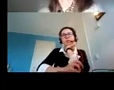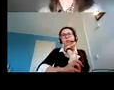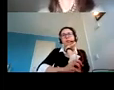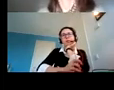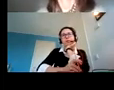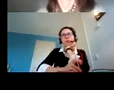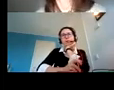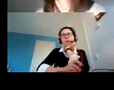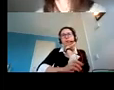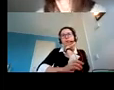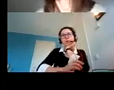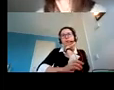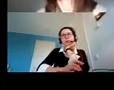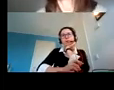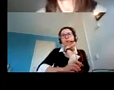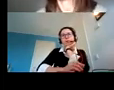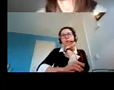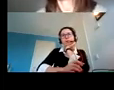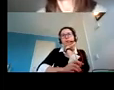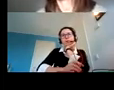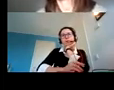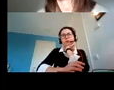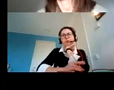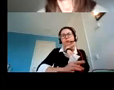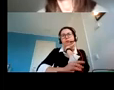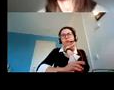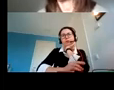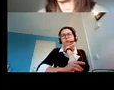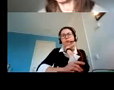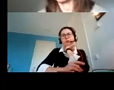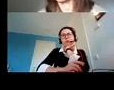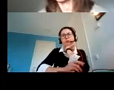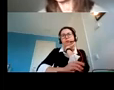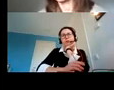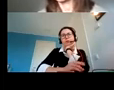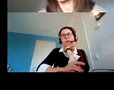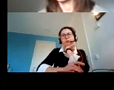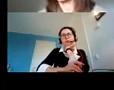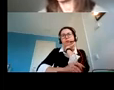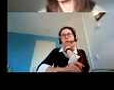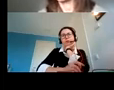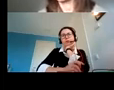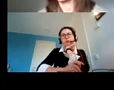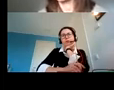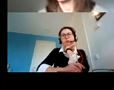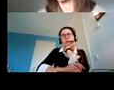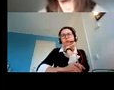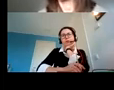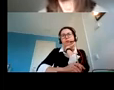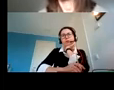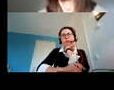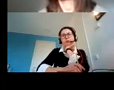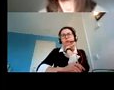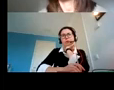actually implemented in some way. And it's also interesting because it's the part that provides for the establishment of